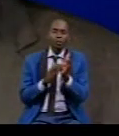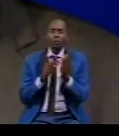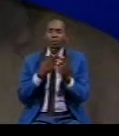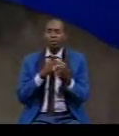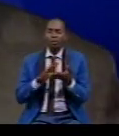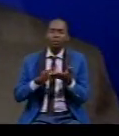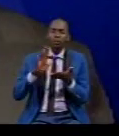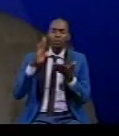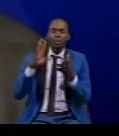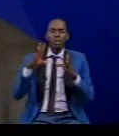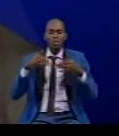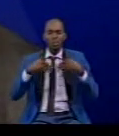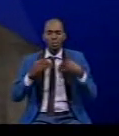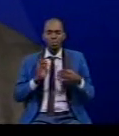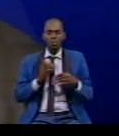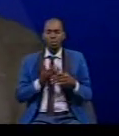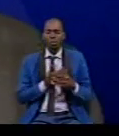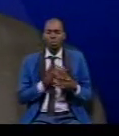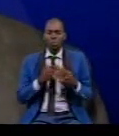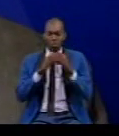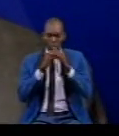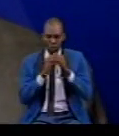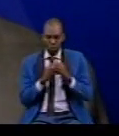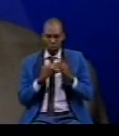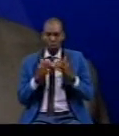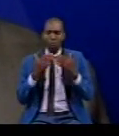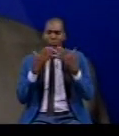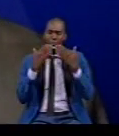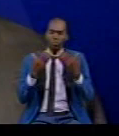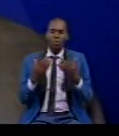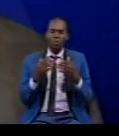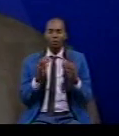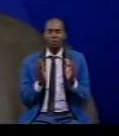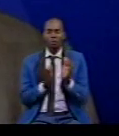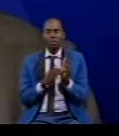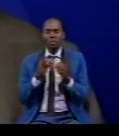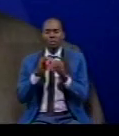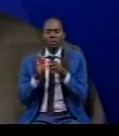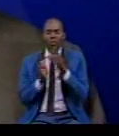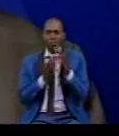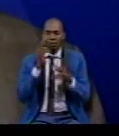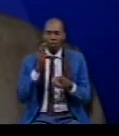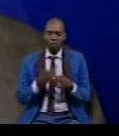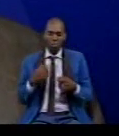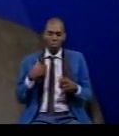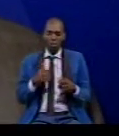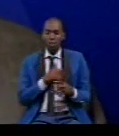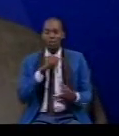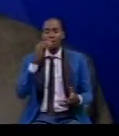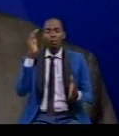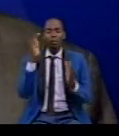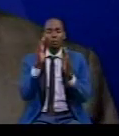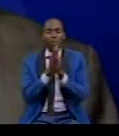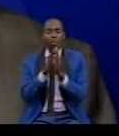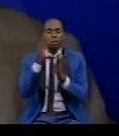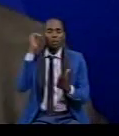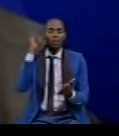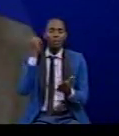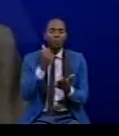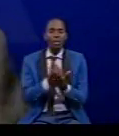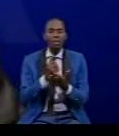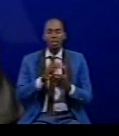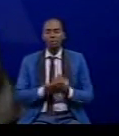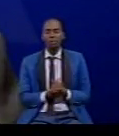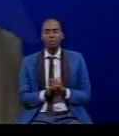heart is. And they cover their sin. The people that say, I've never done anything wrong. Have you caught